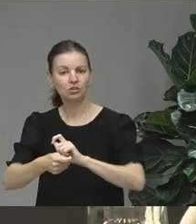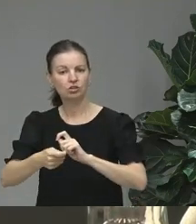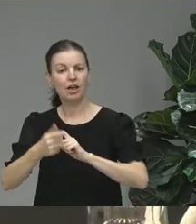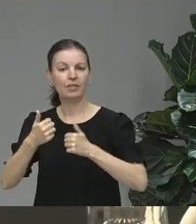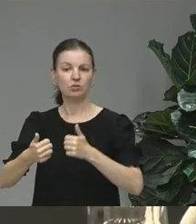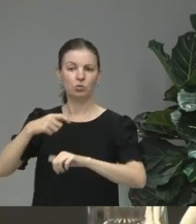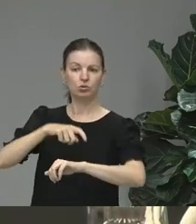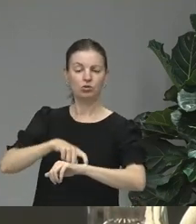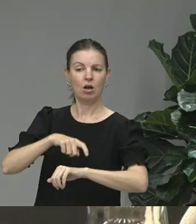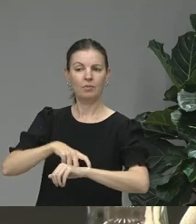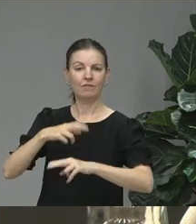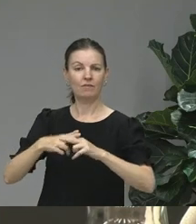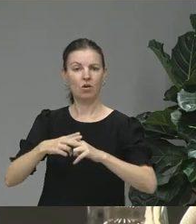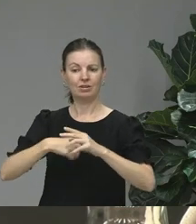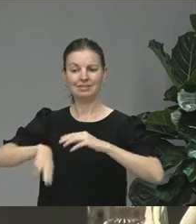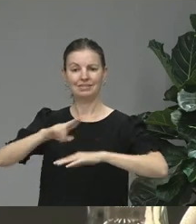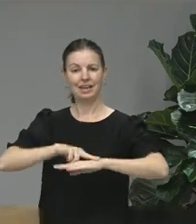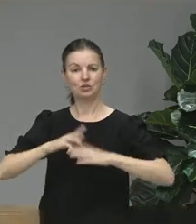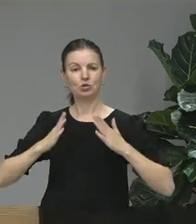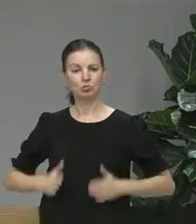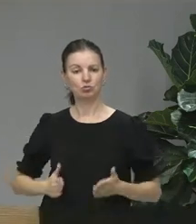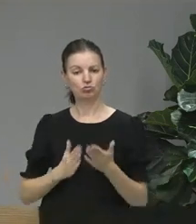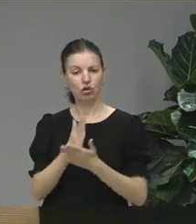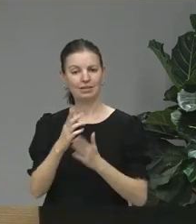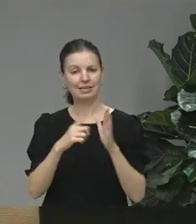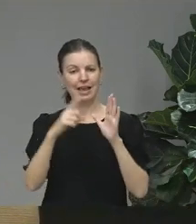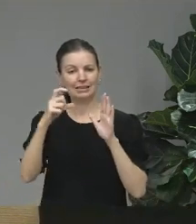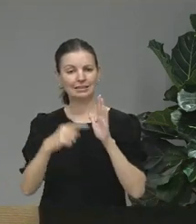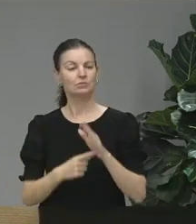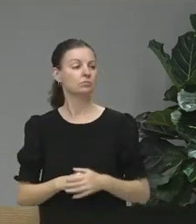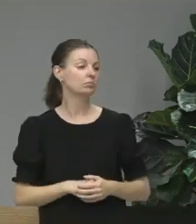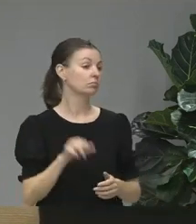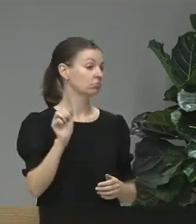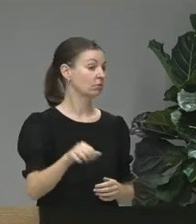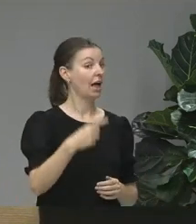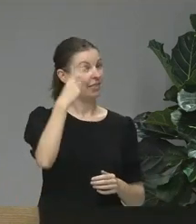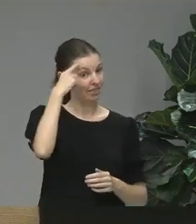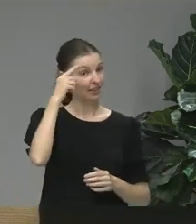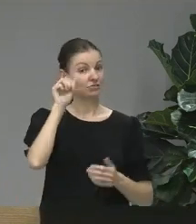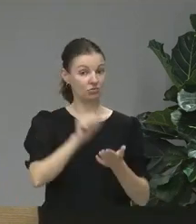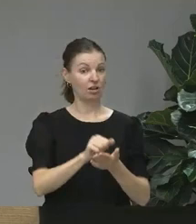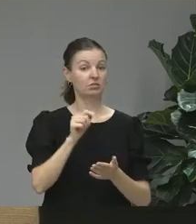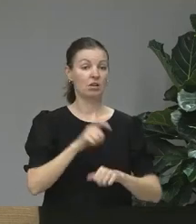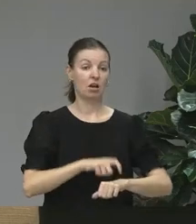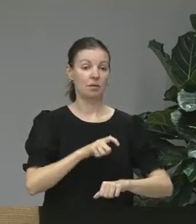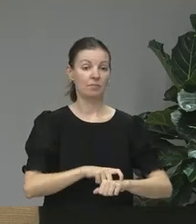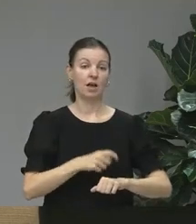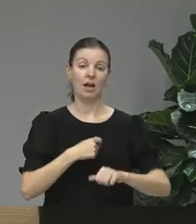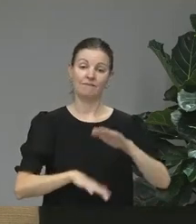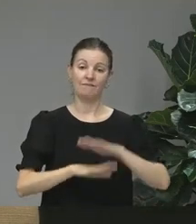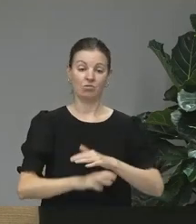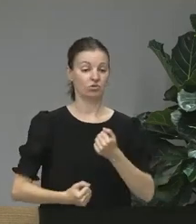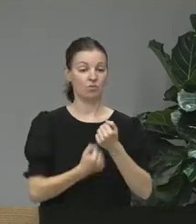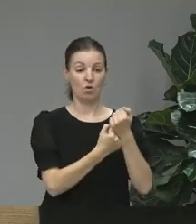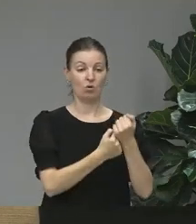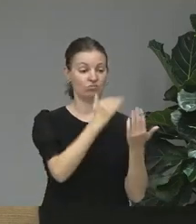Rights Act, is this the right time? Yes, I think it is the right time, and I'm 1,000% behind all of the proposals in this